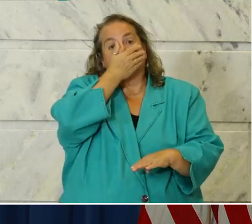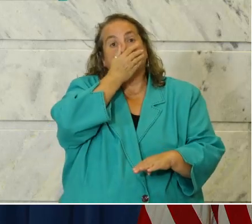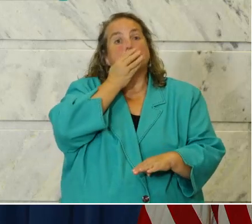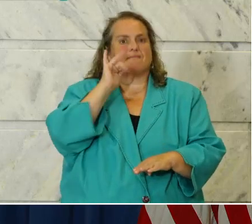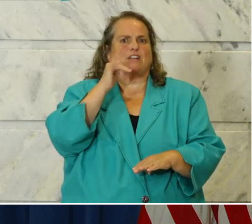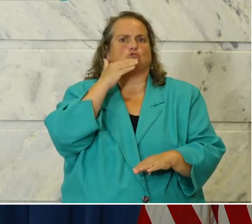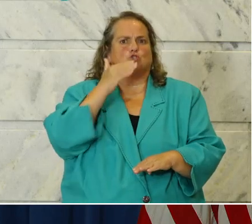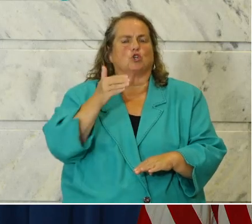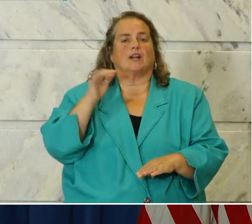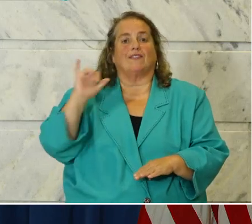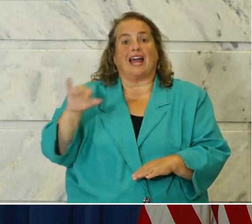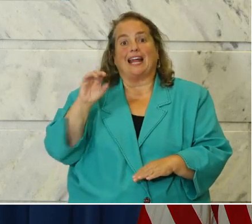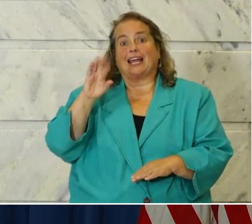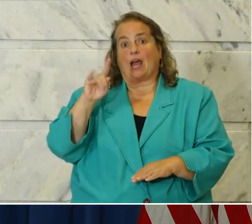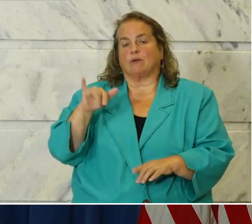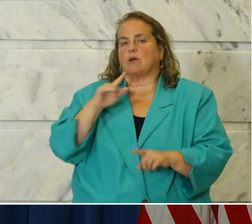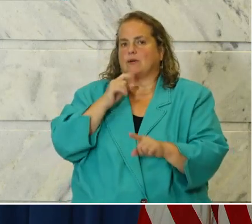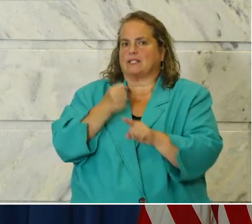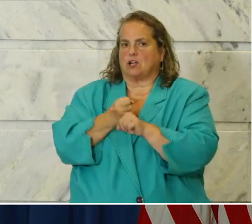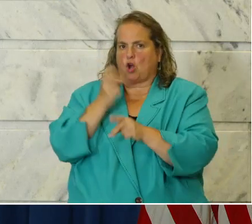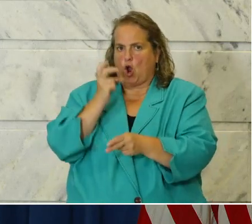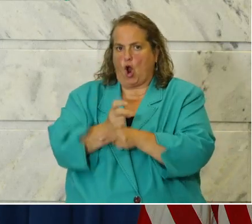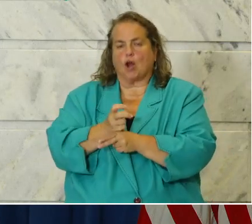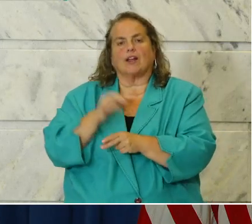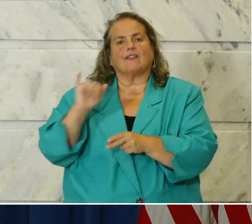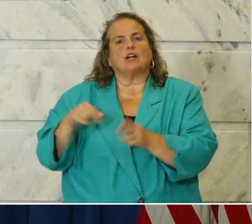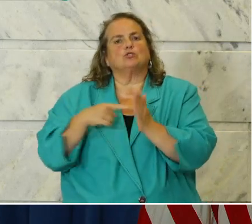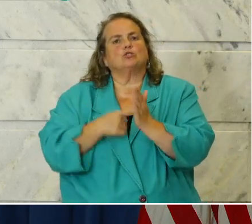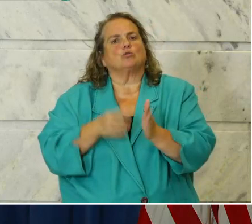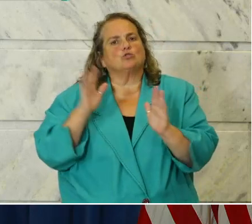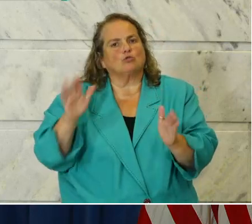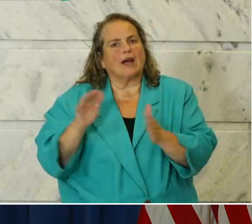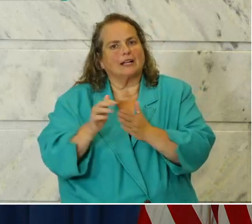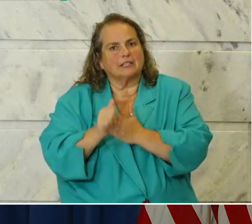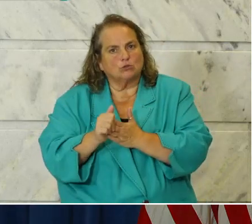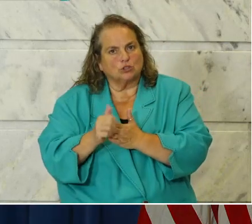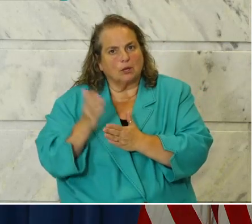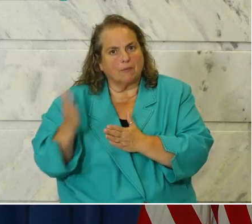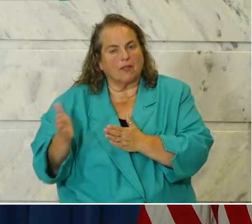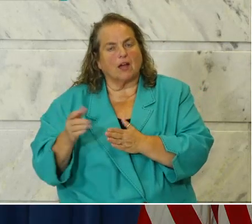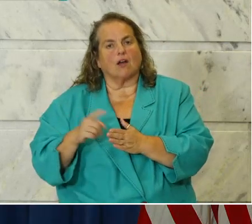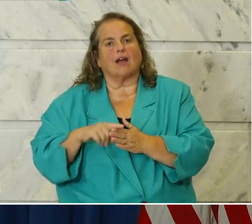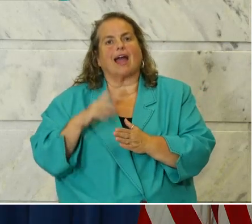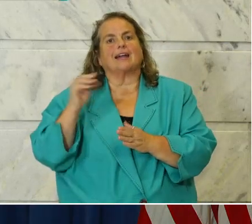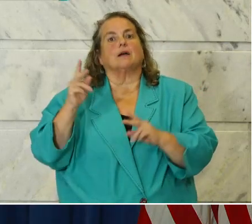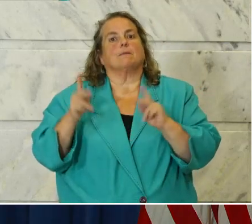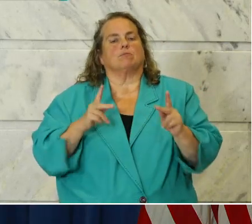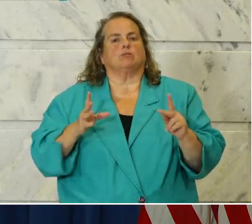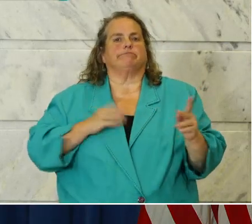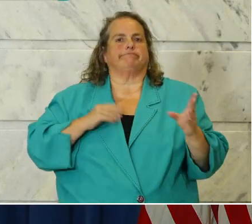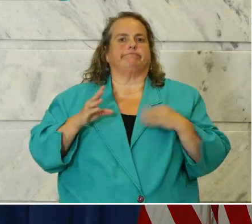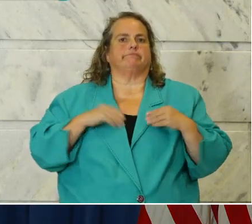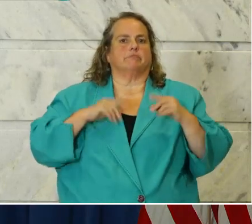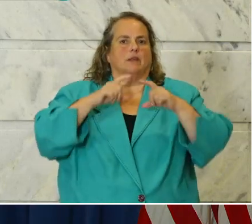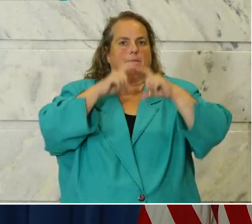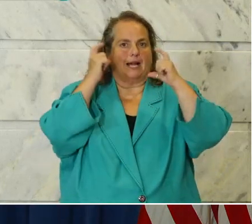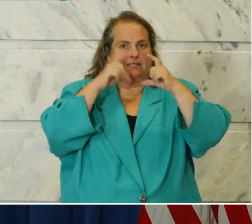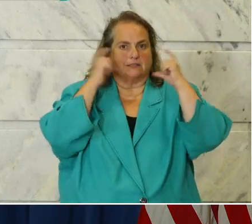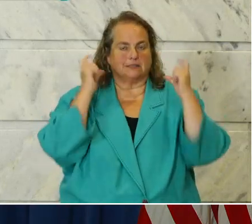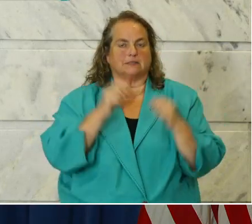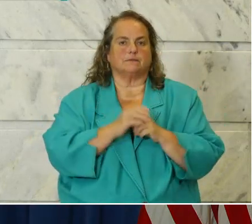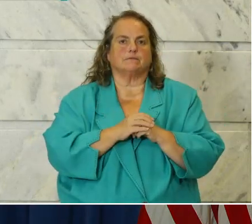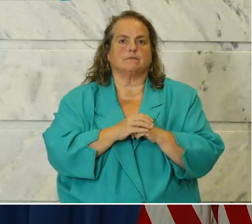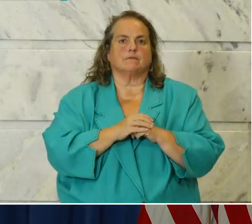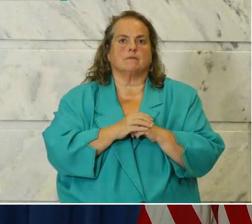county was hit, and that shows great leadership there, but also the great people that make up that county.